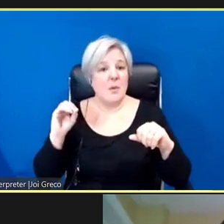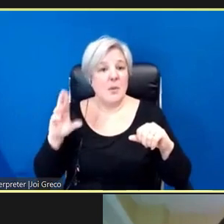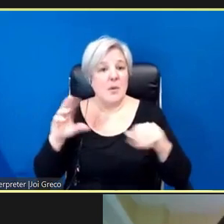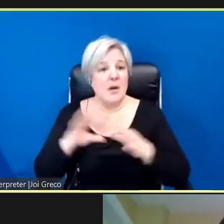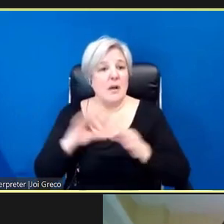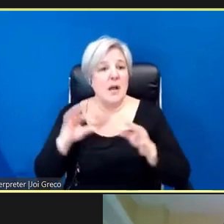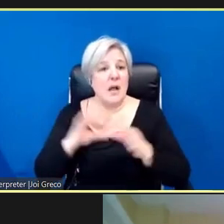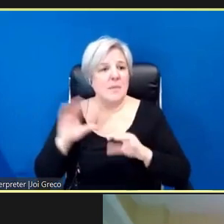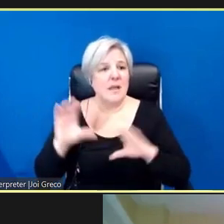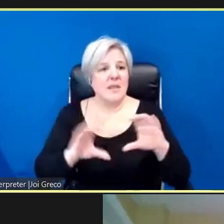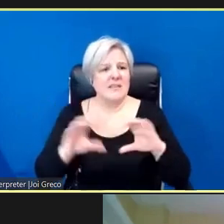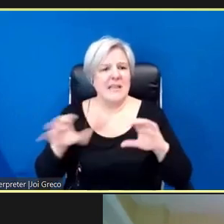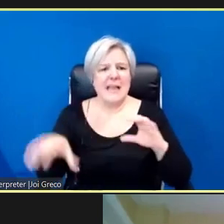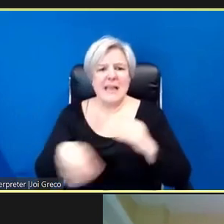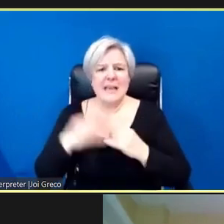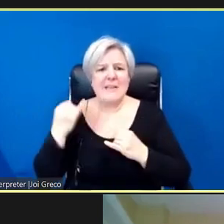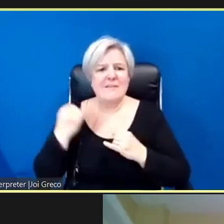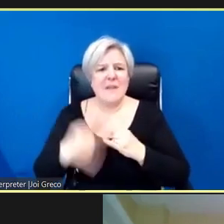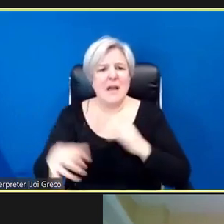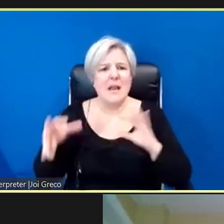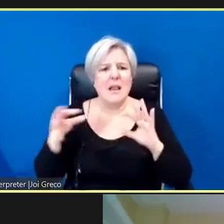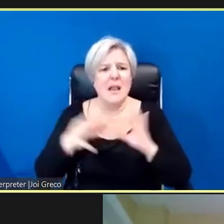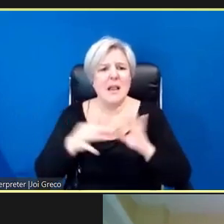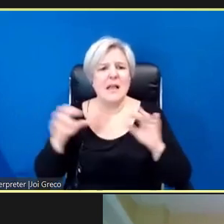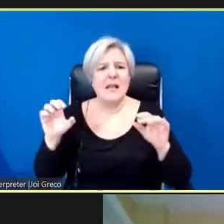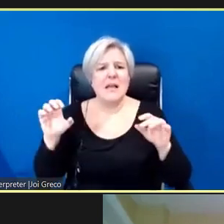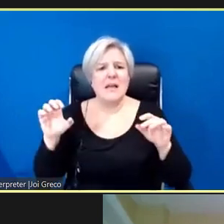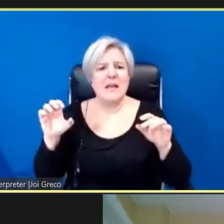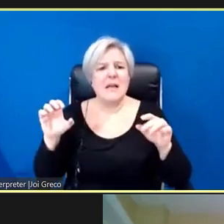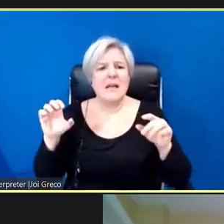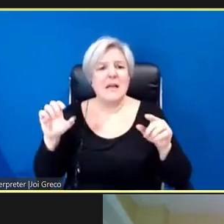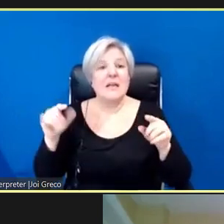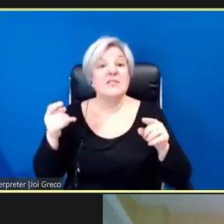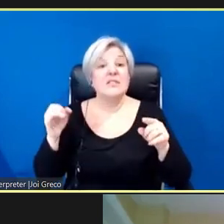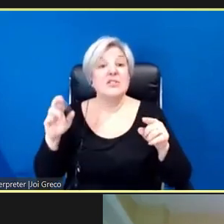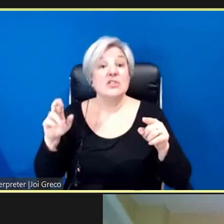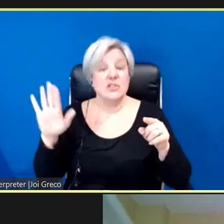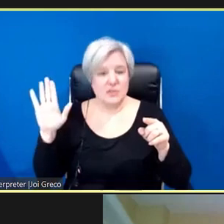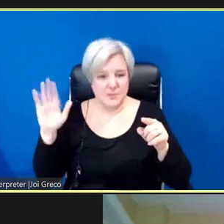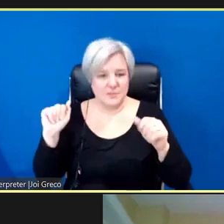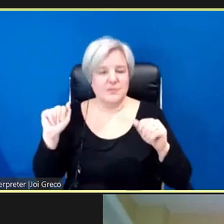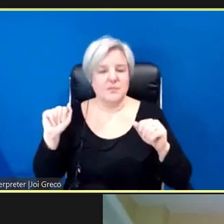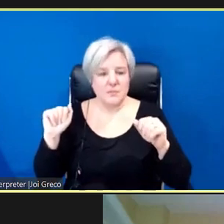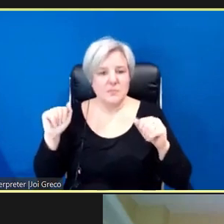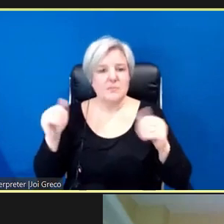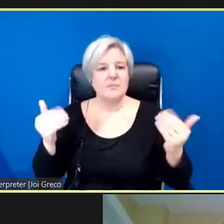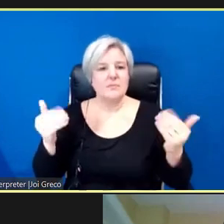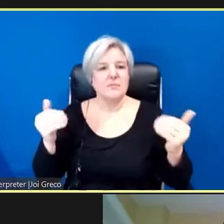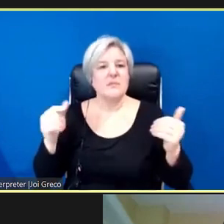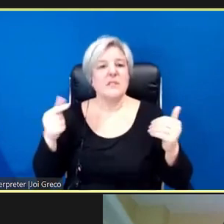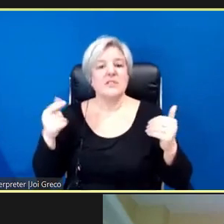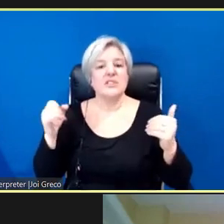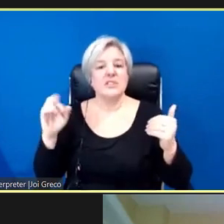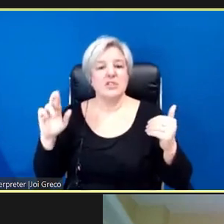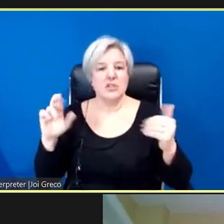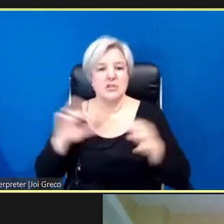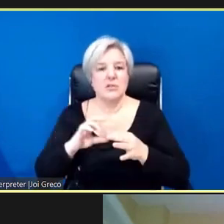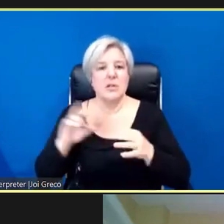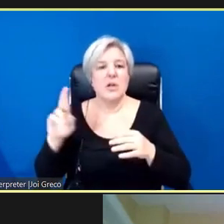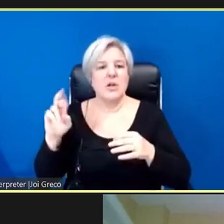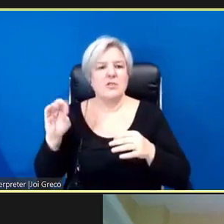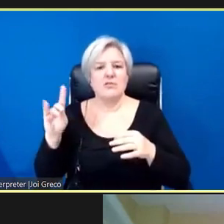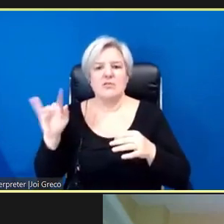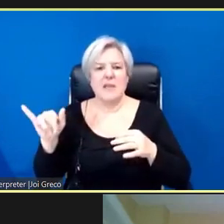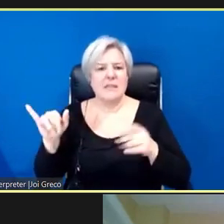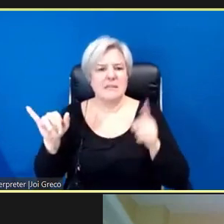comments in the chat. Are there any final remarks, Stacy, Randy, Ginger? Okay, Ginger, go ahead. Yep, this is Ginger. Randy, can